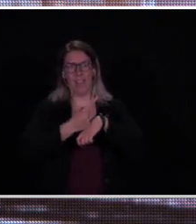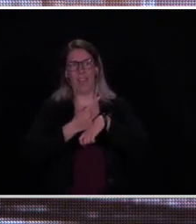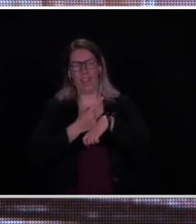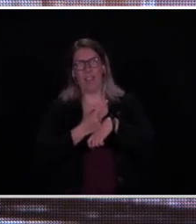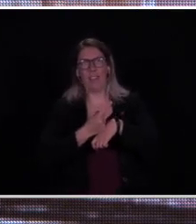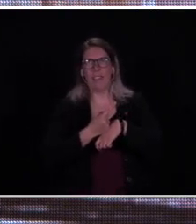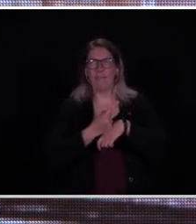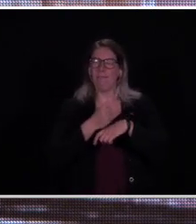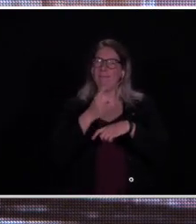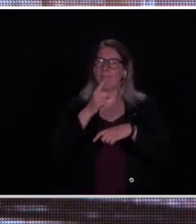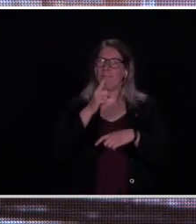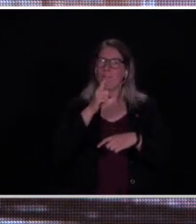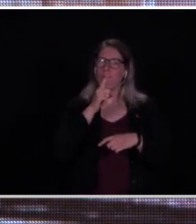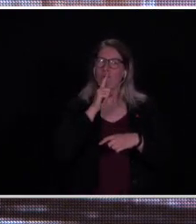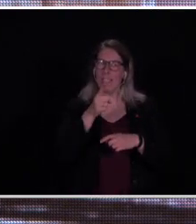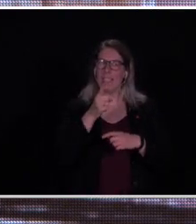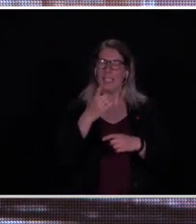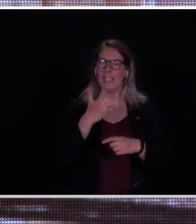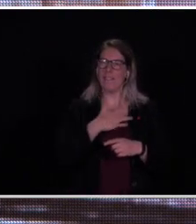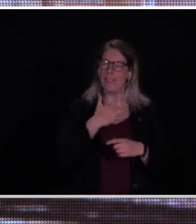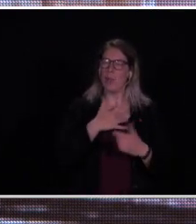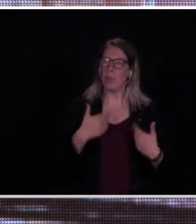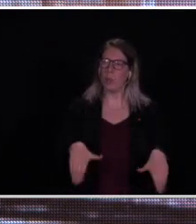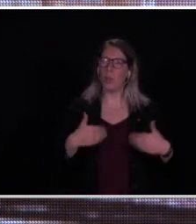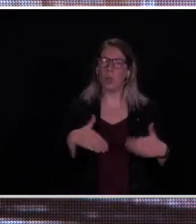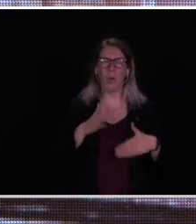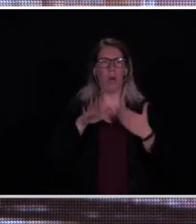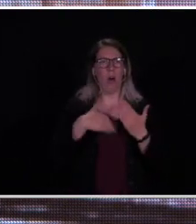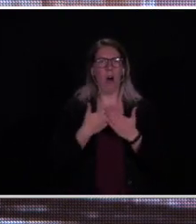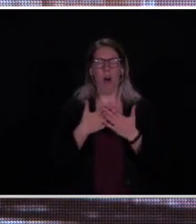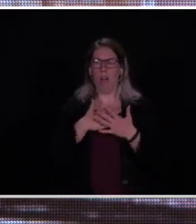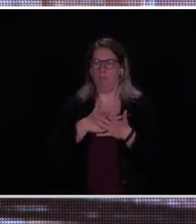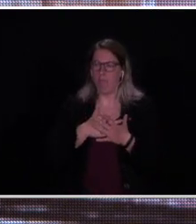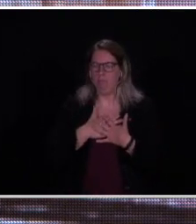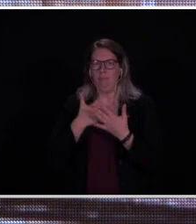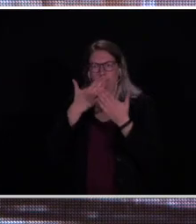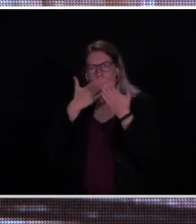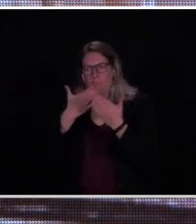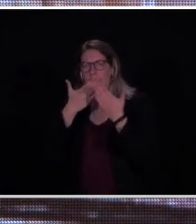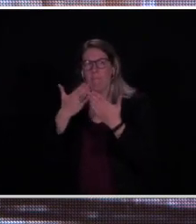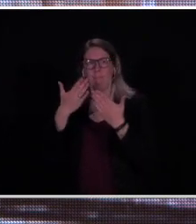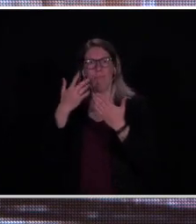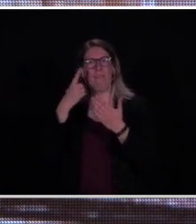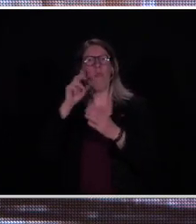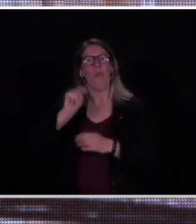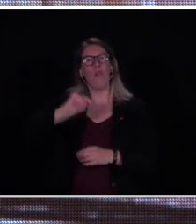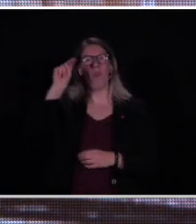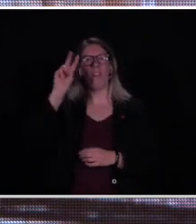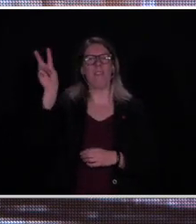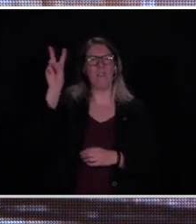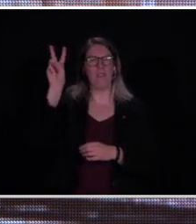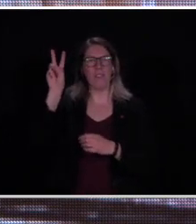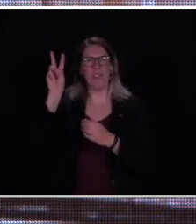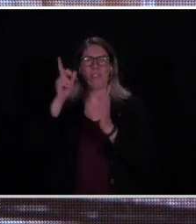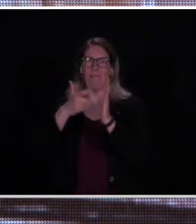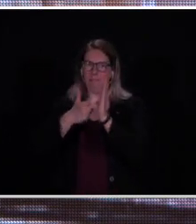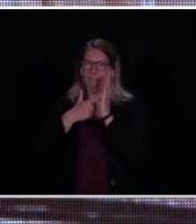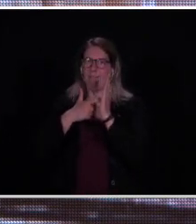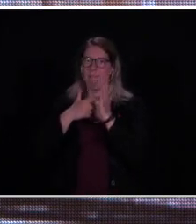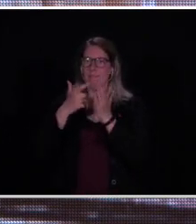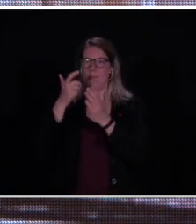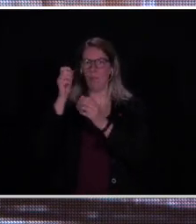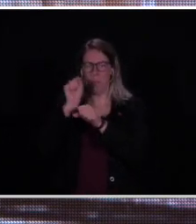than others, it's probably fair to say that we are all feeling admiration and gratitude for North Vancouver's essential service